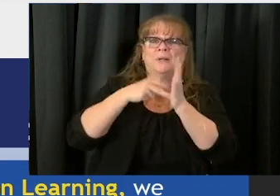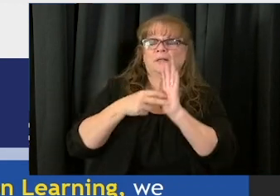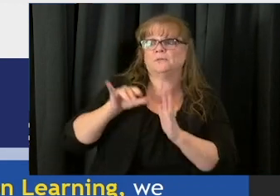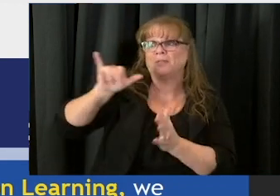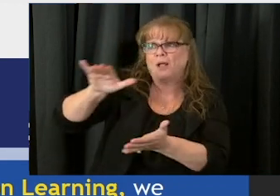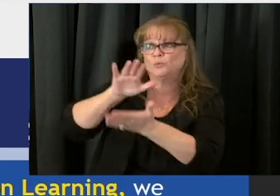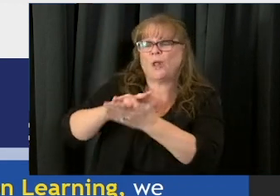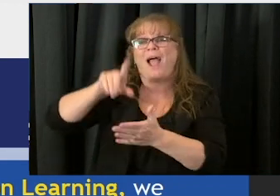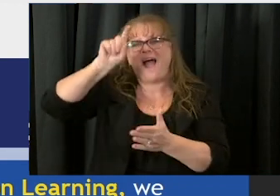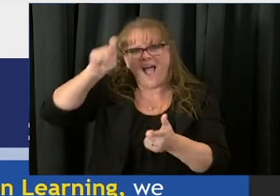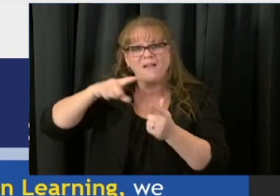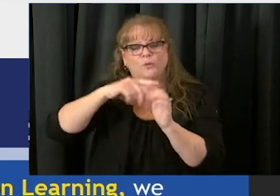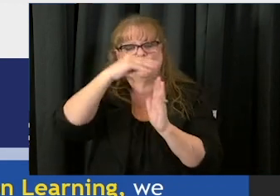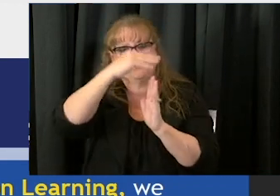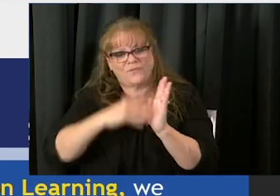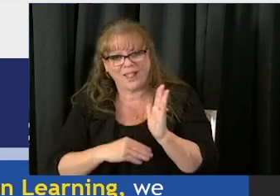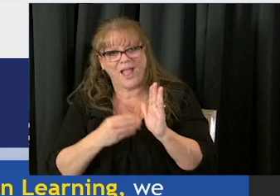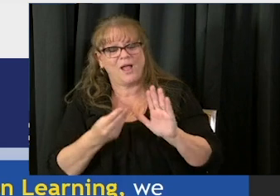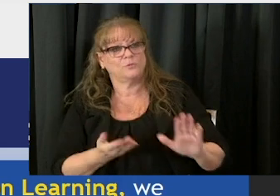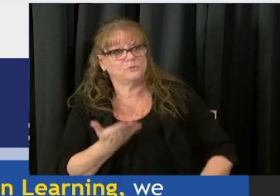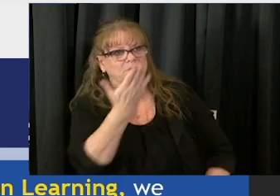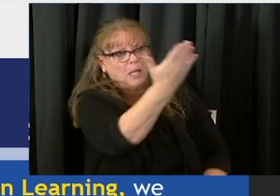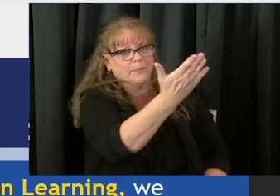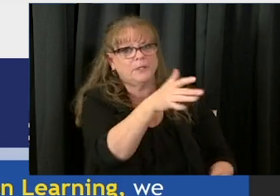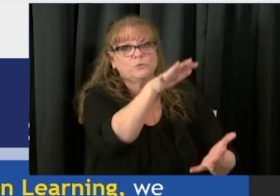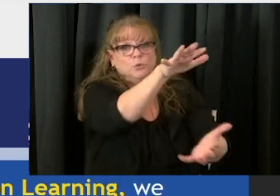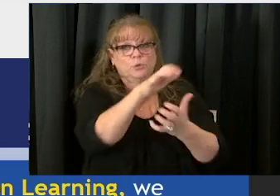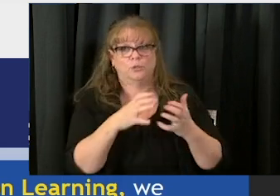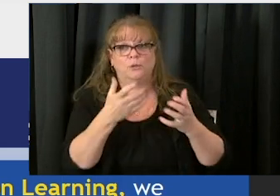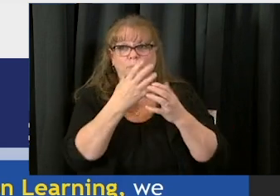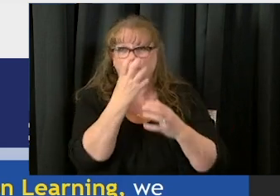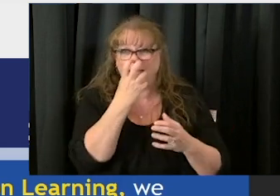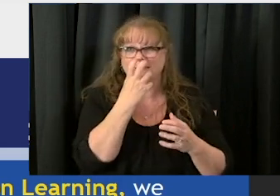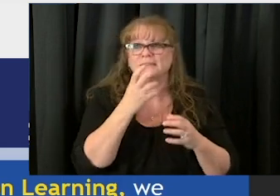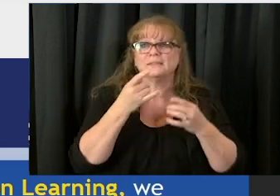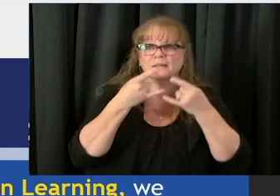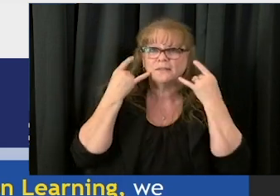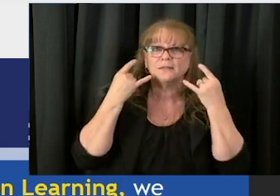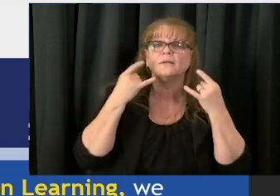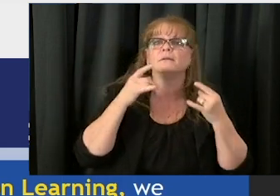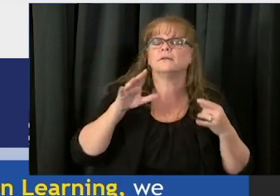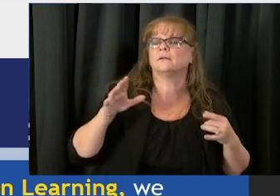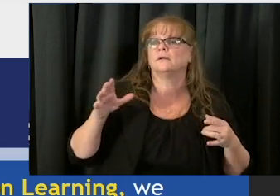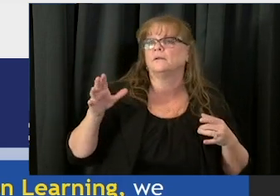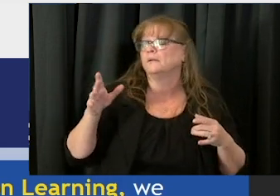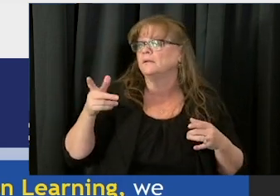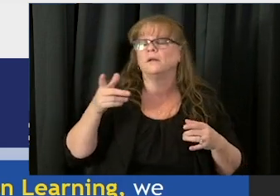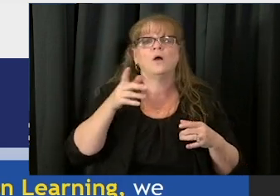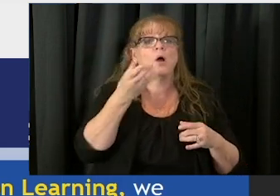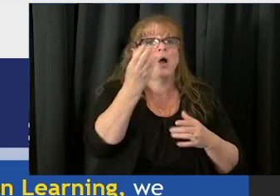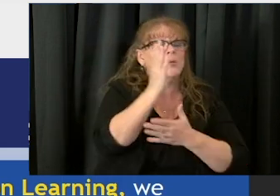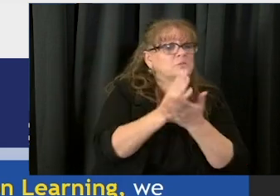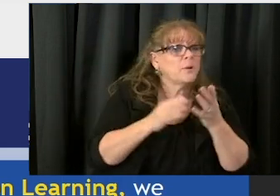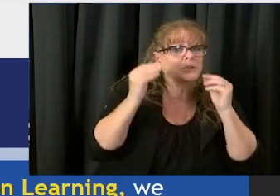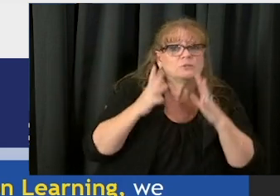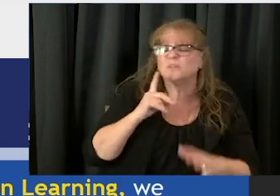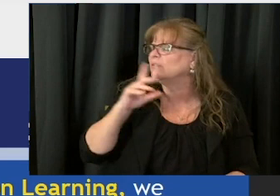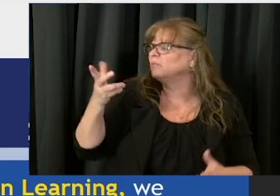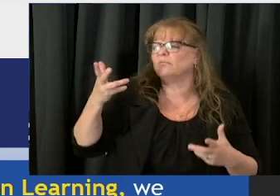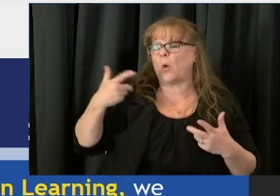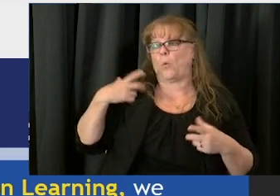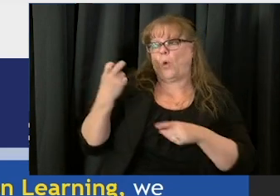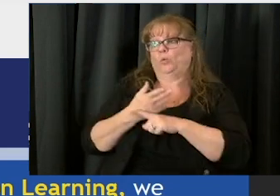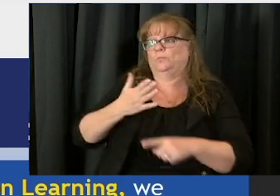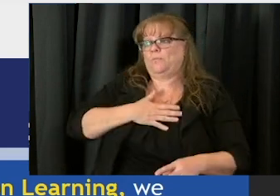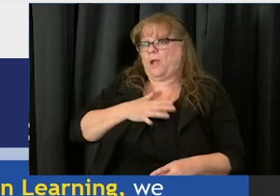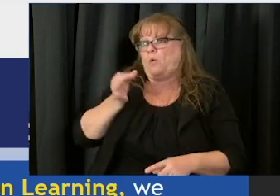we want to make sure that any educator, and it's not just teachers, it's paraprofessionals, it's the person at the front desk, the librarian, many others, that